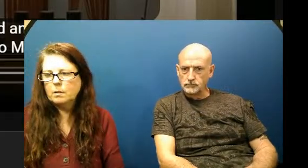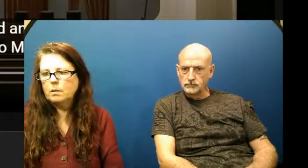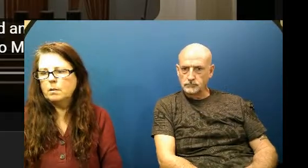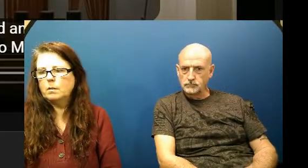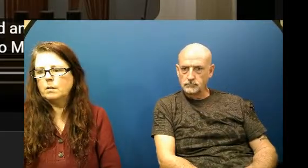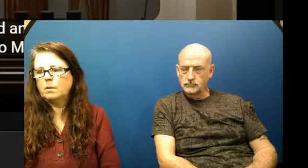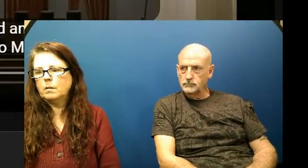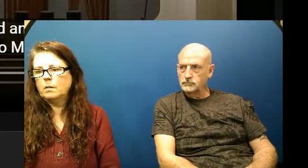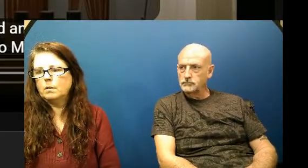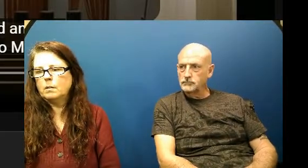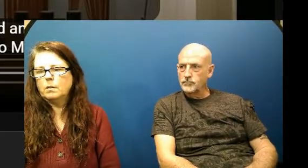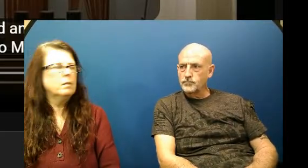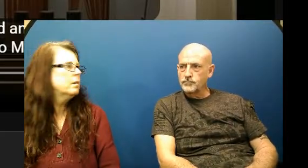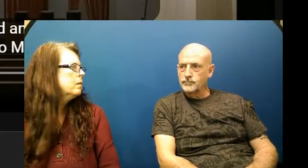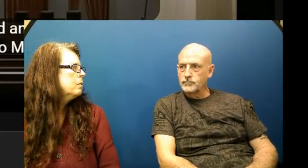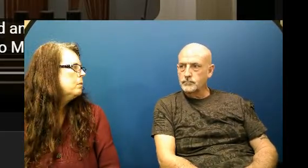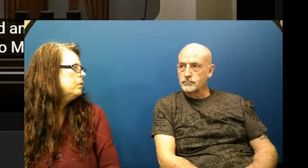Honor,